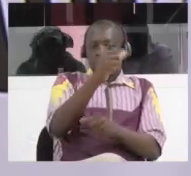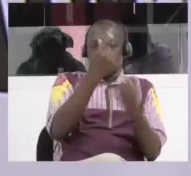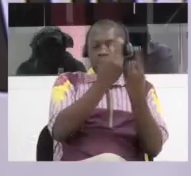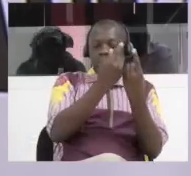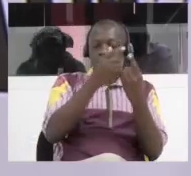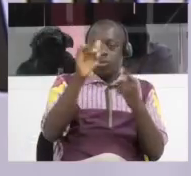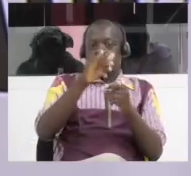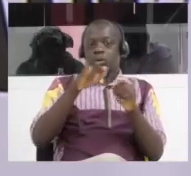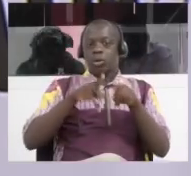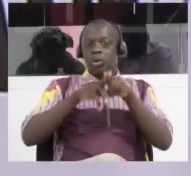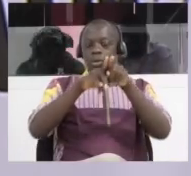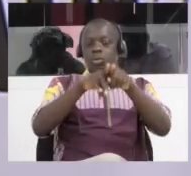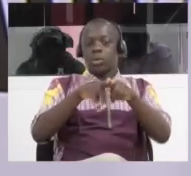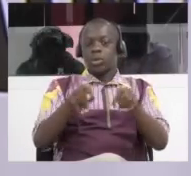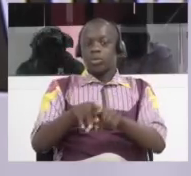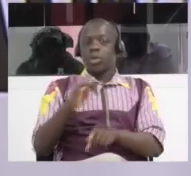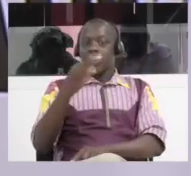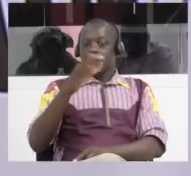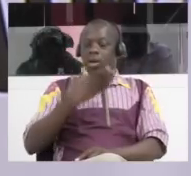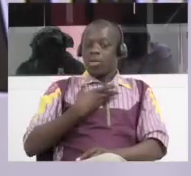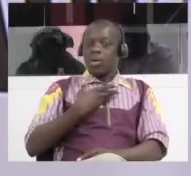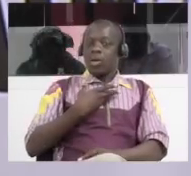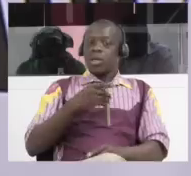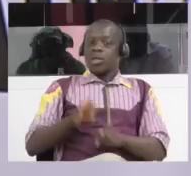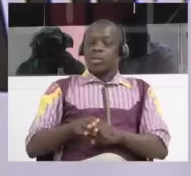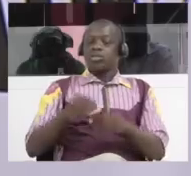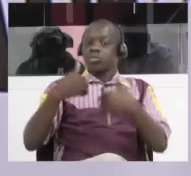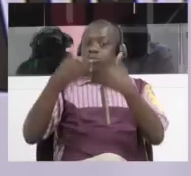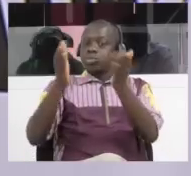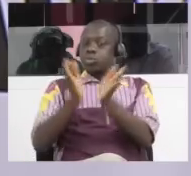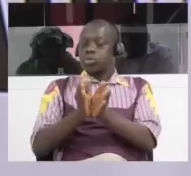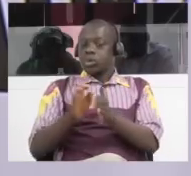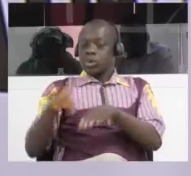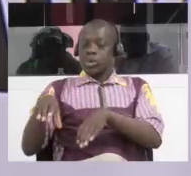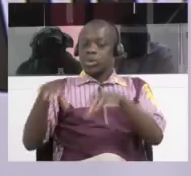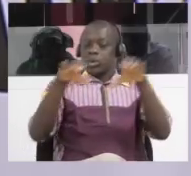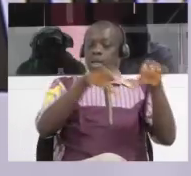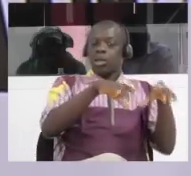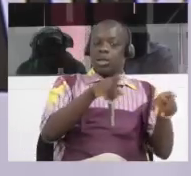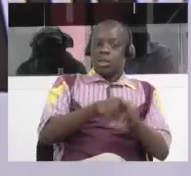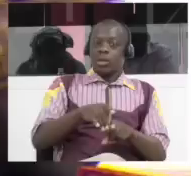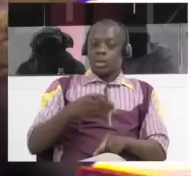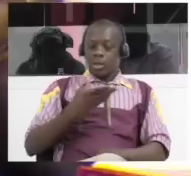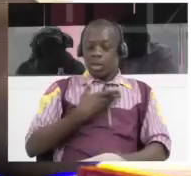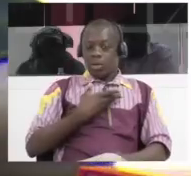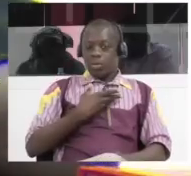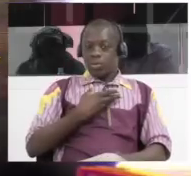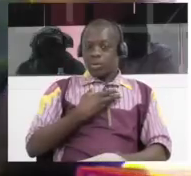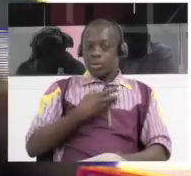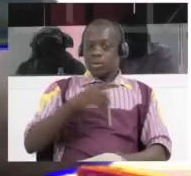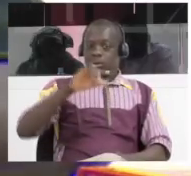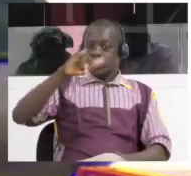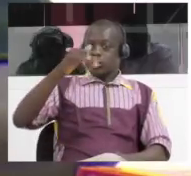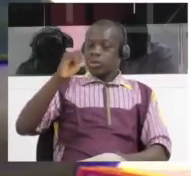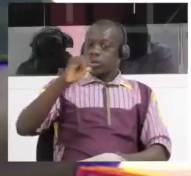Again, it depends on if you have a battalion, you have troop carriers, you have what is called these jeeps for the commanders,